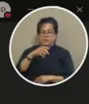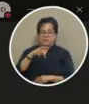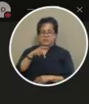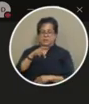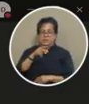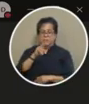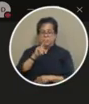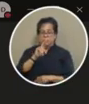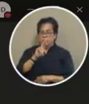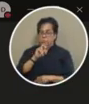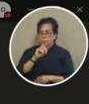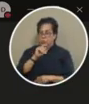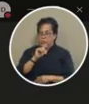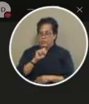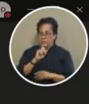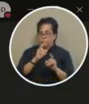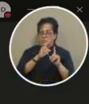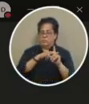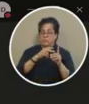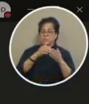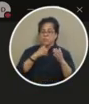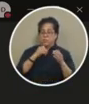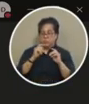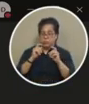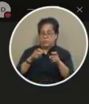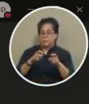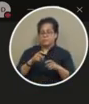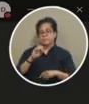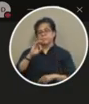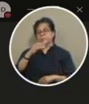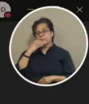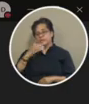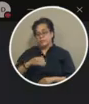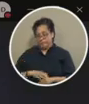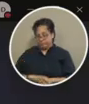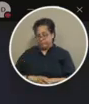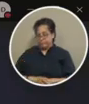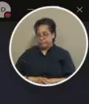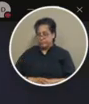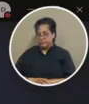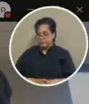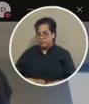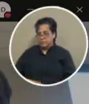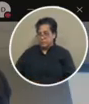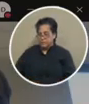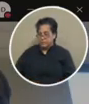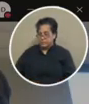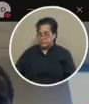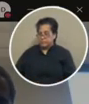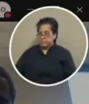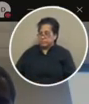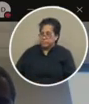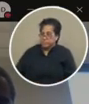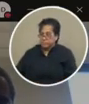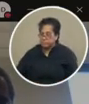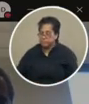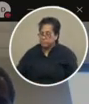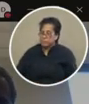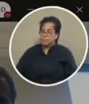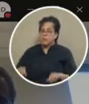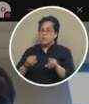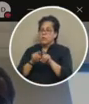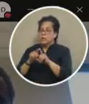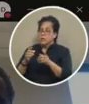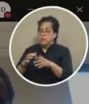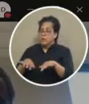imagine, before they were awarded it? So then I guess it's mute. So thank you so much. All right. No problem. Just for clarification, it is important though for them to,